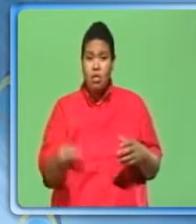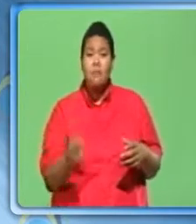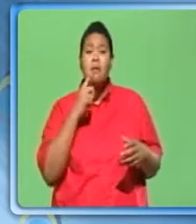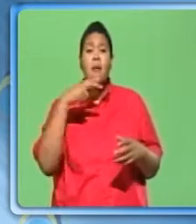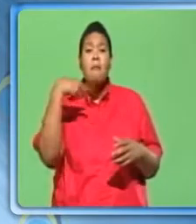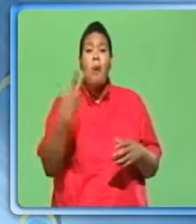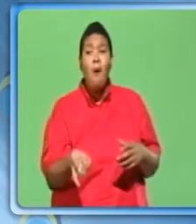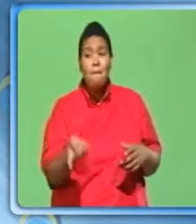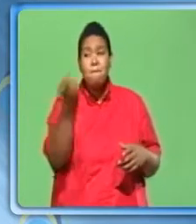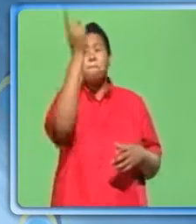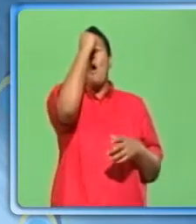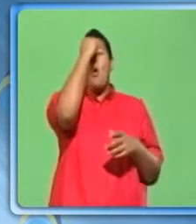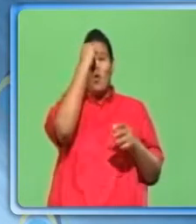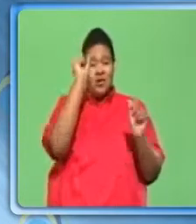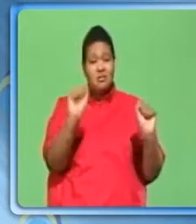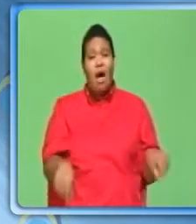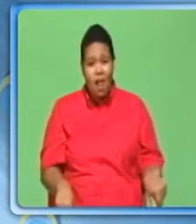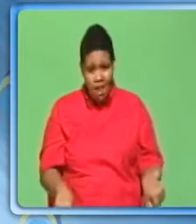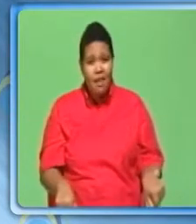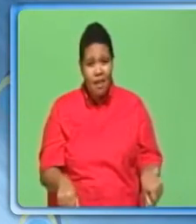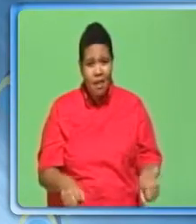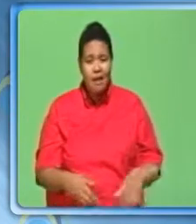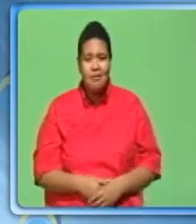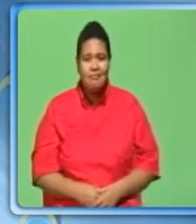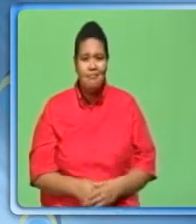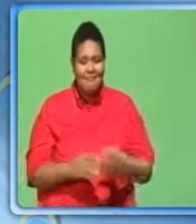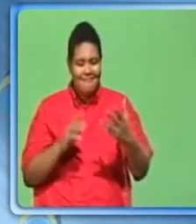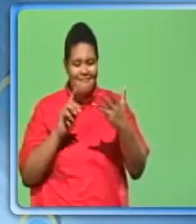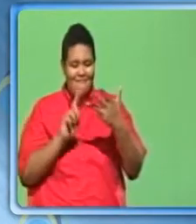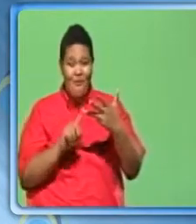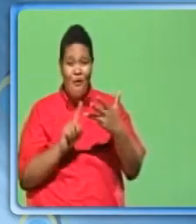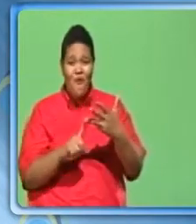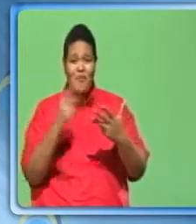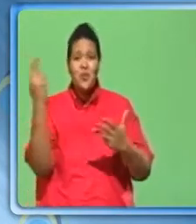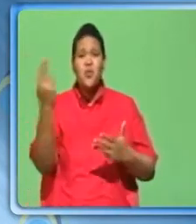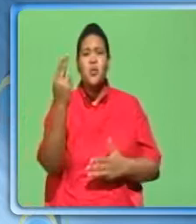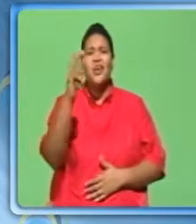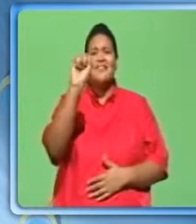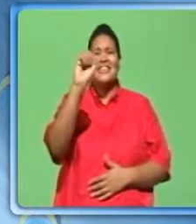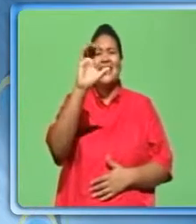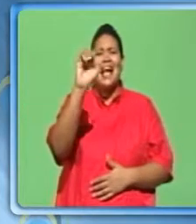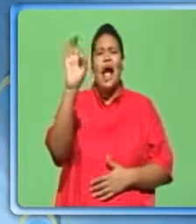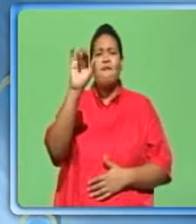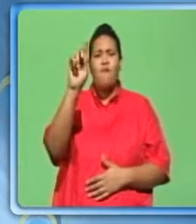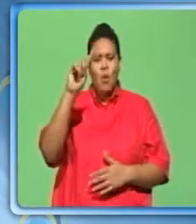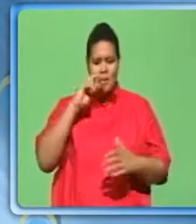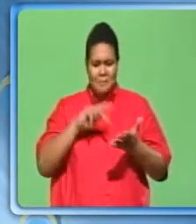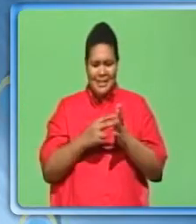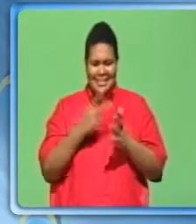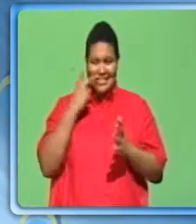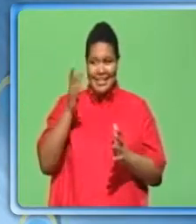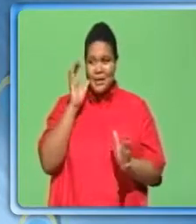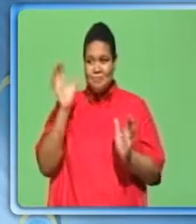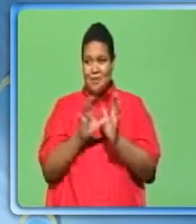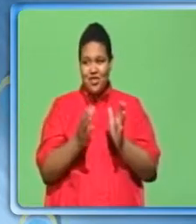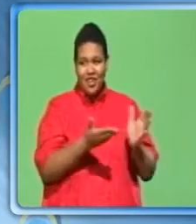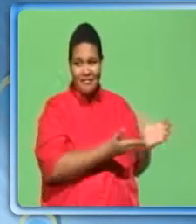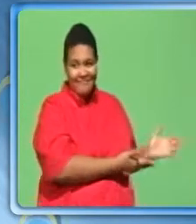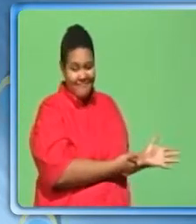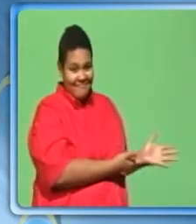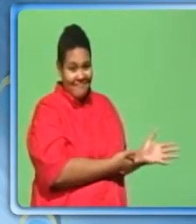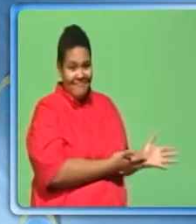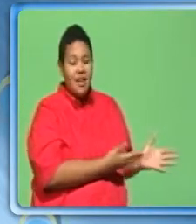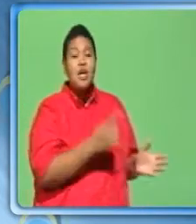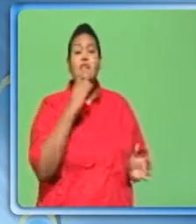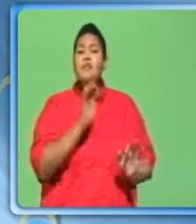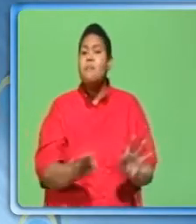fall from the roof. 4. Use of scaffold. If you are going to be working on a roof, it